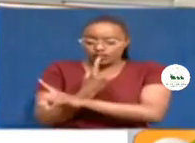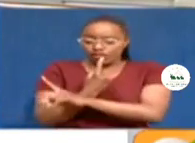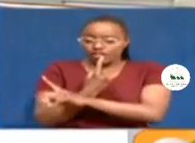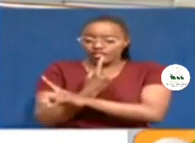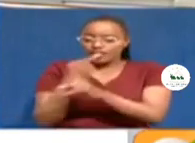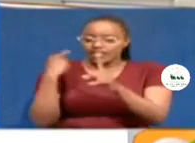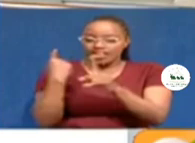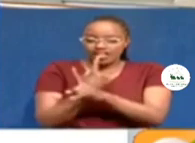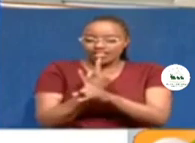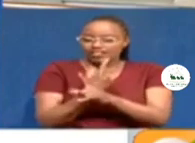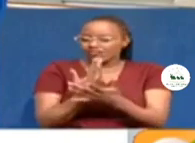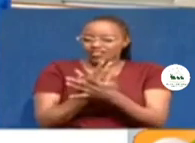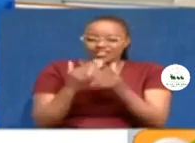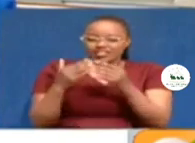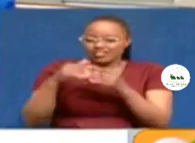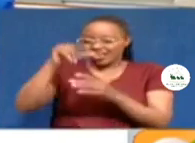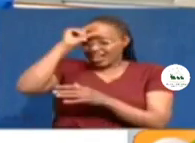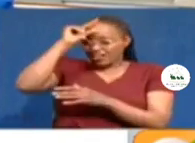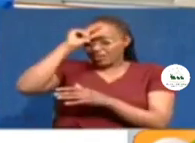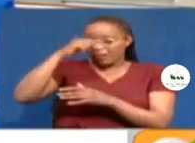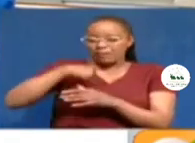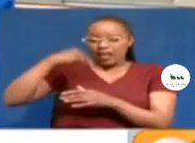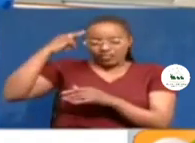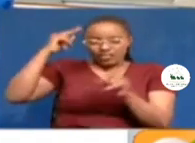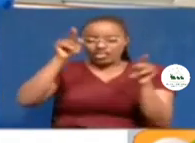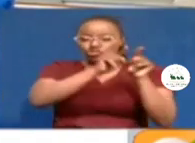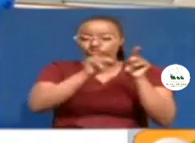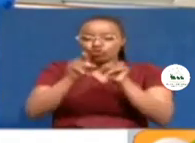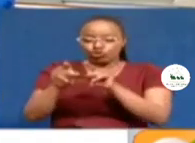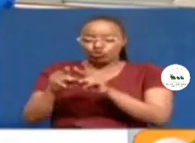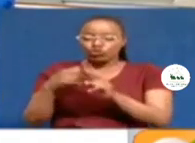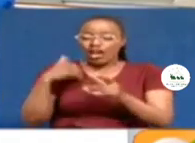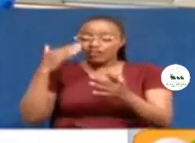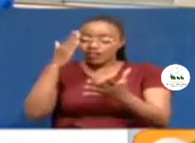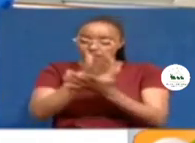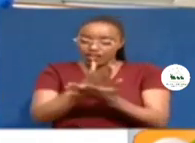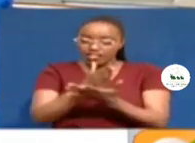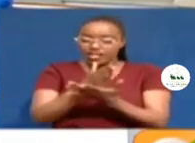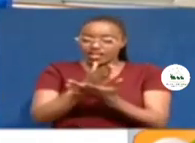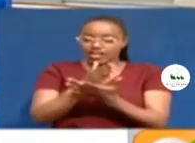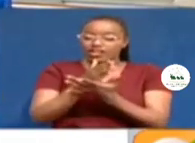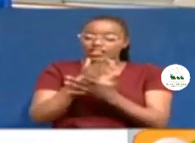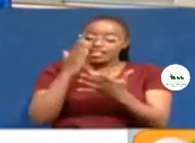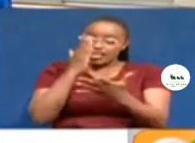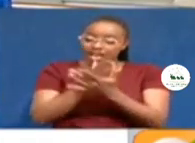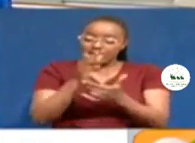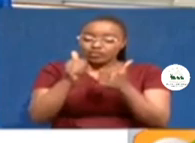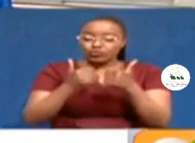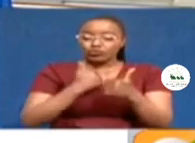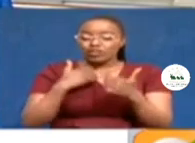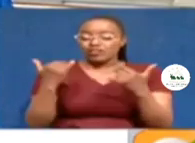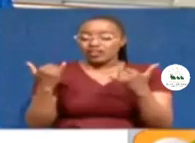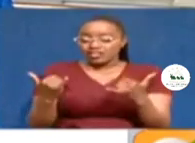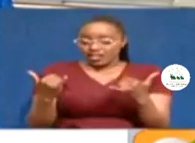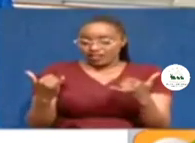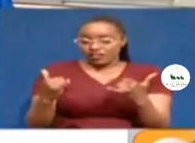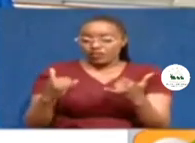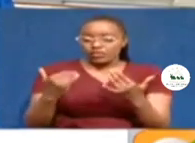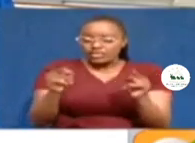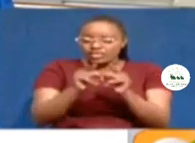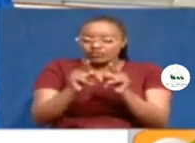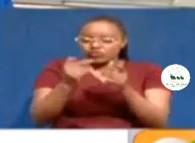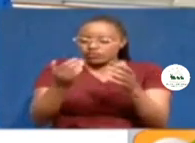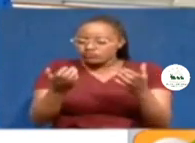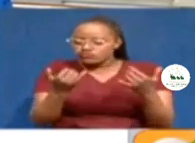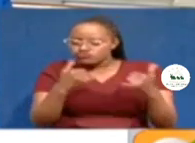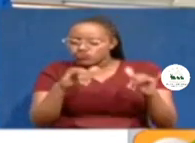of dispensation. And I think it is largely also a factor of the reality that we haven't quite come